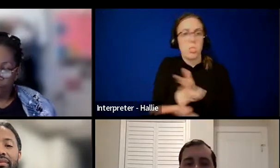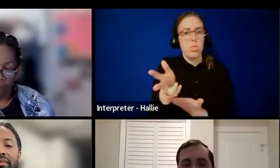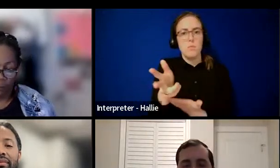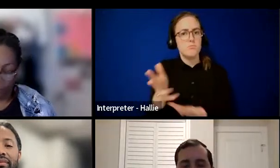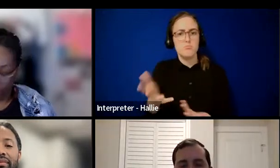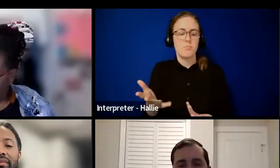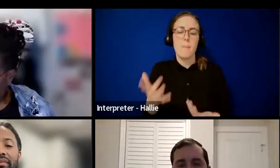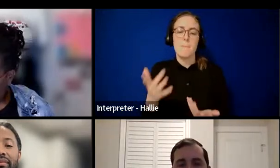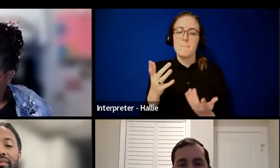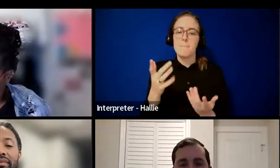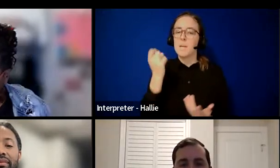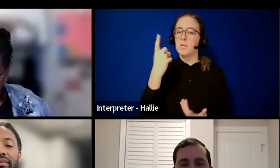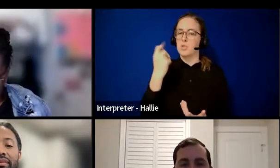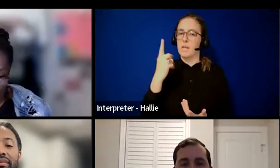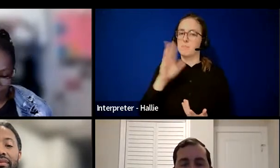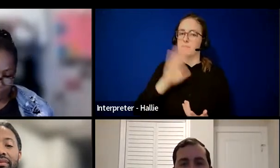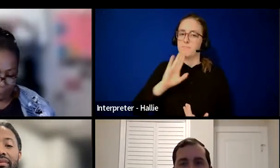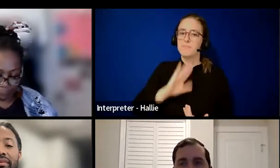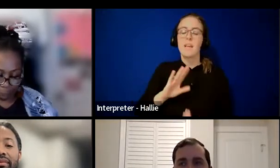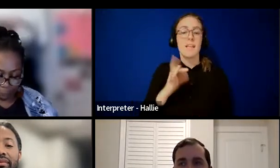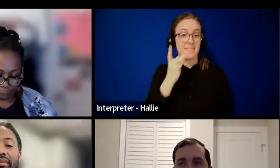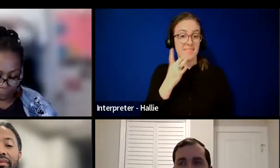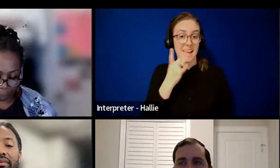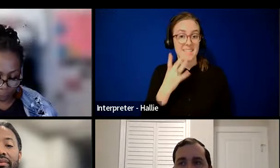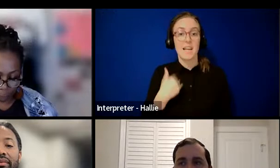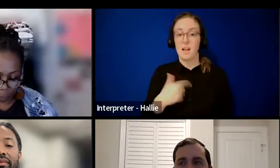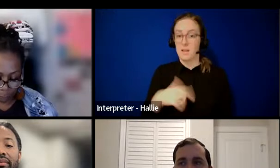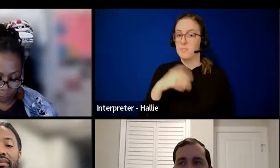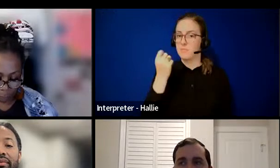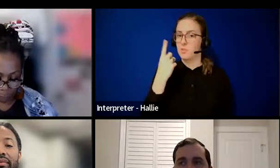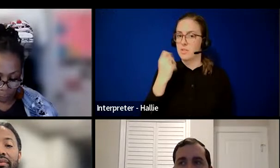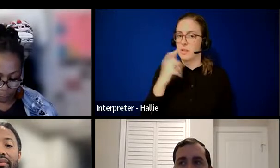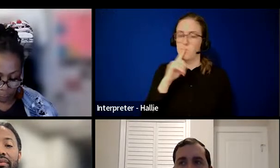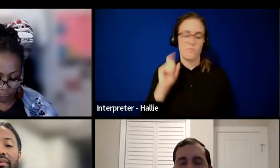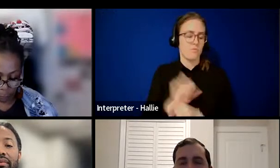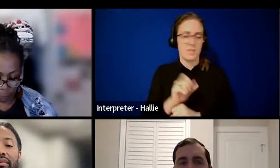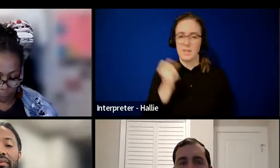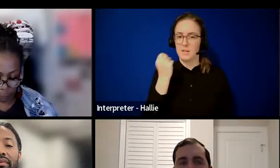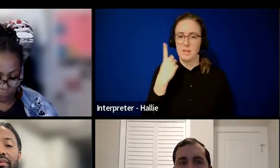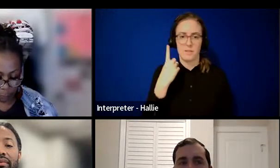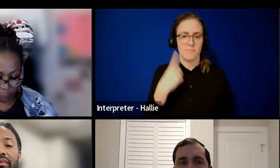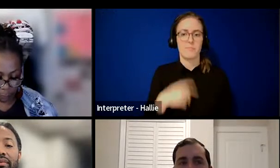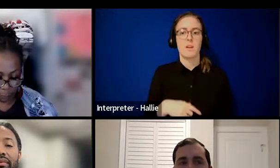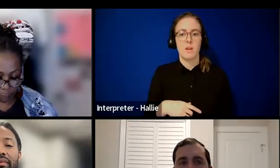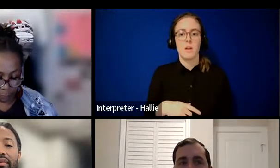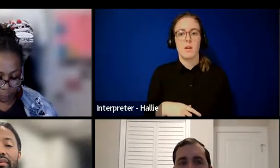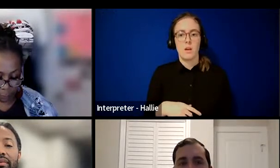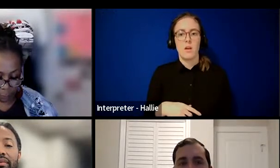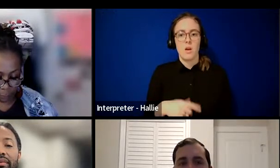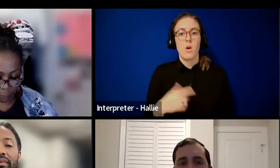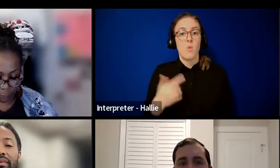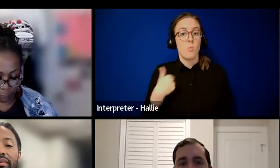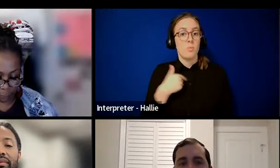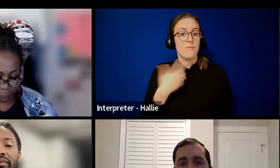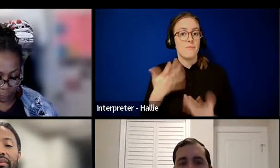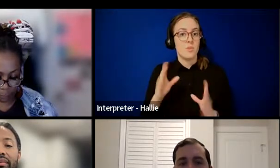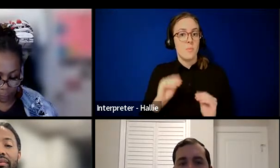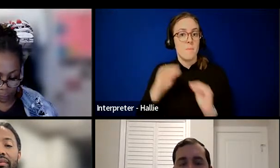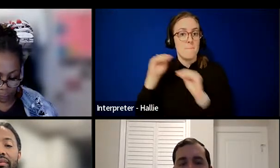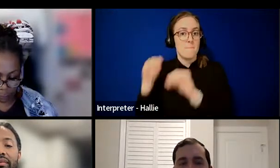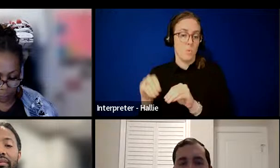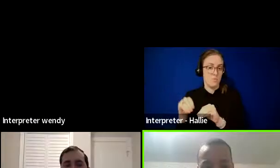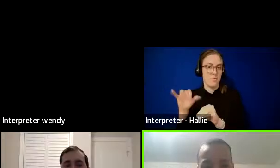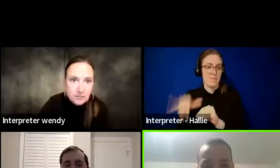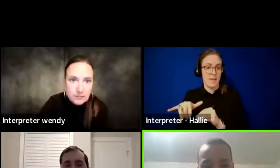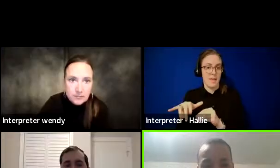The lights, I understand I get it. I really do understand all of that. We've moved that camera in that